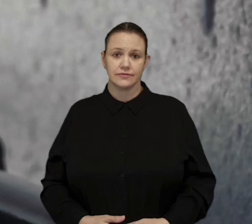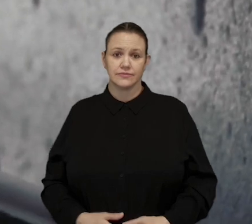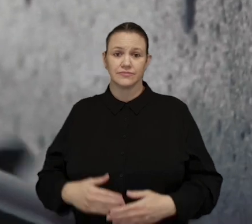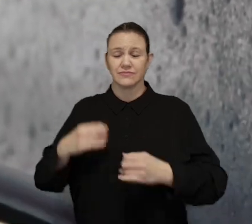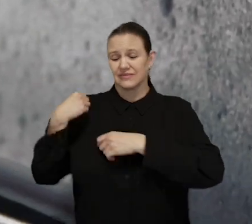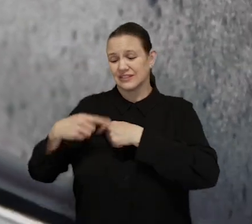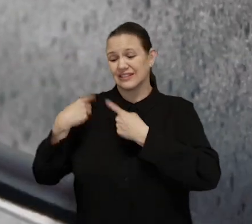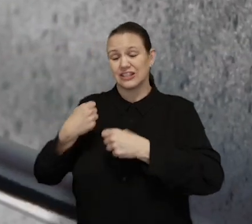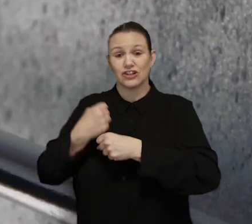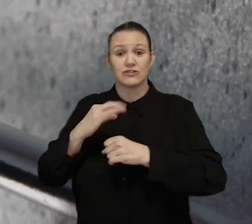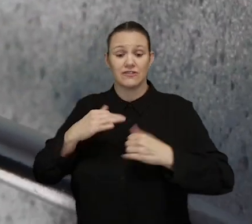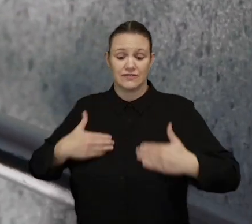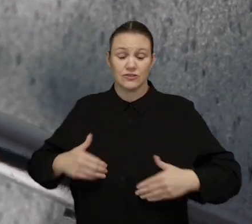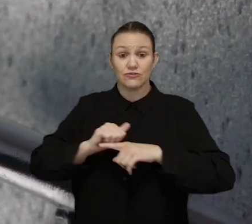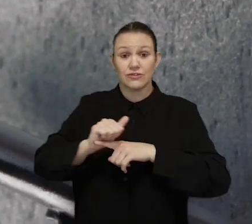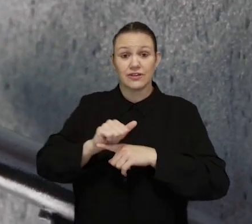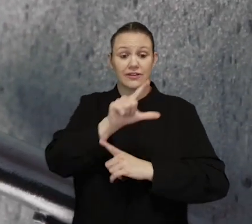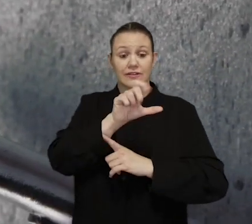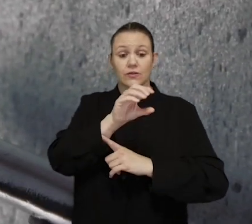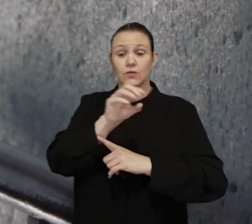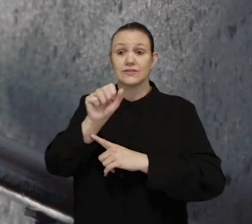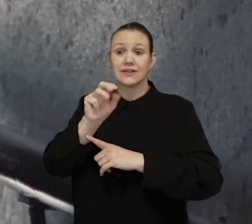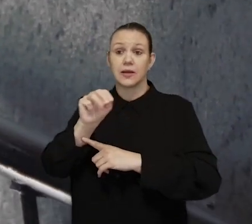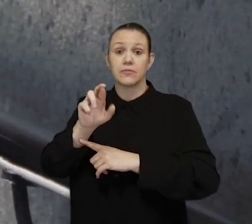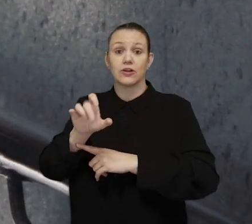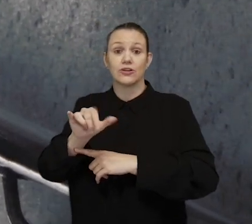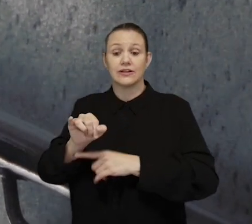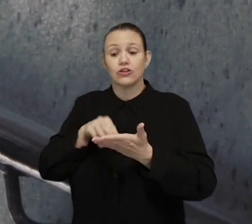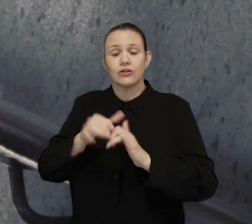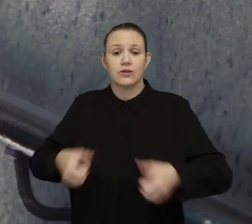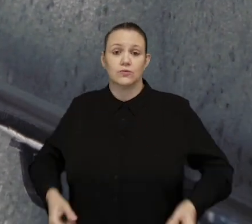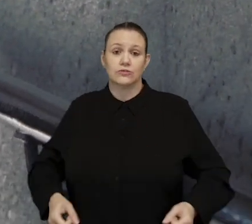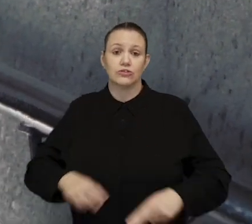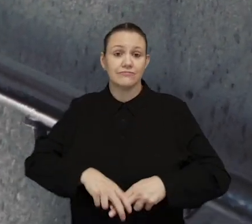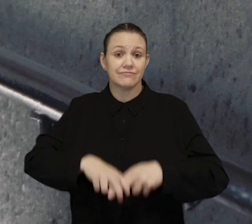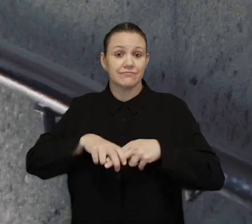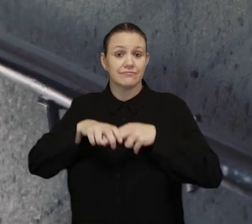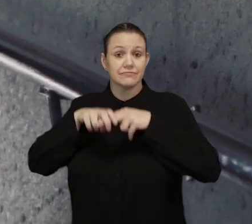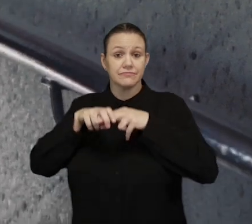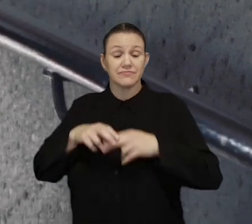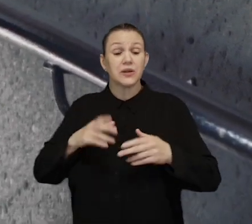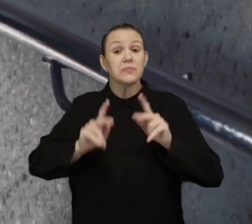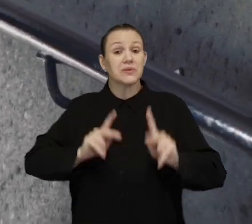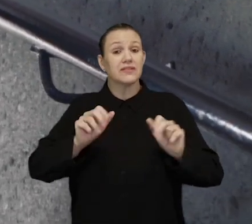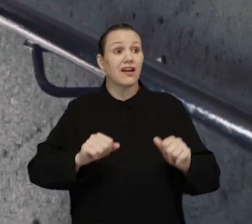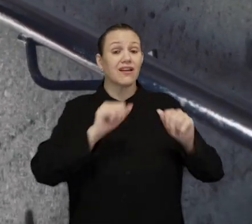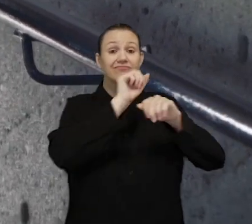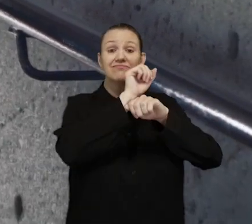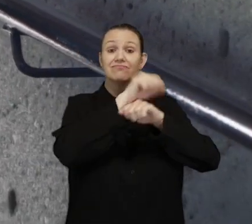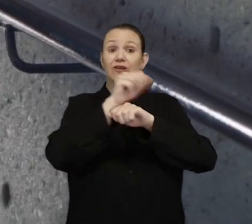And after years of physical training, Leo Sammarelli learned to do this. People can overcome a